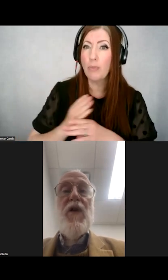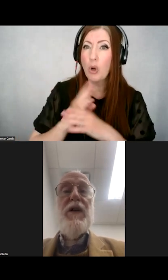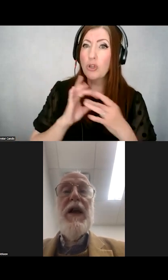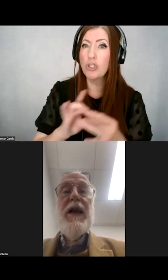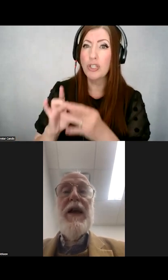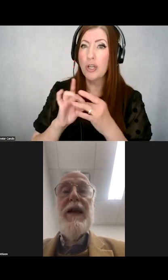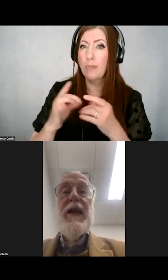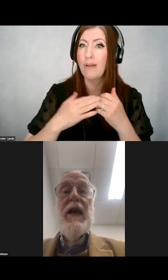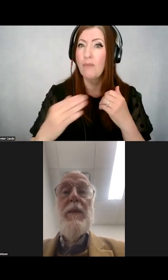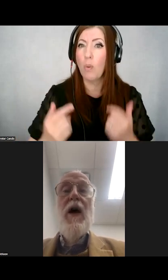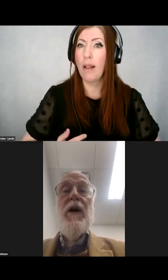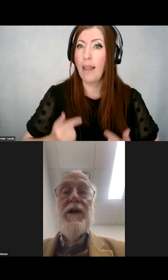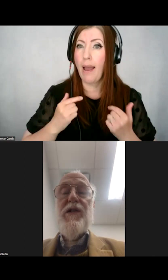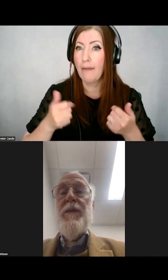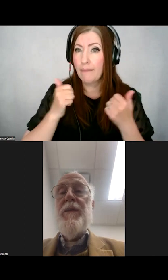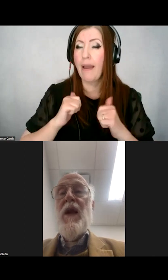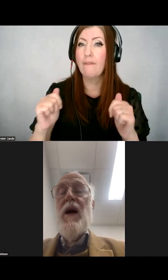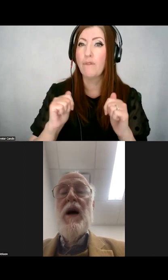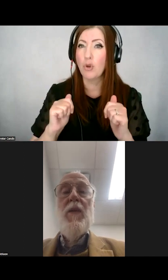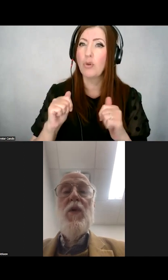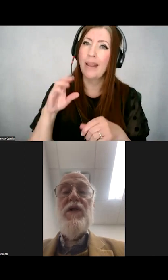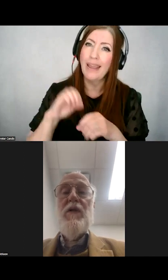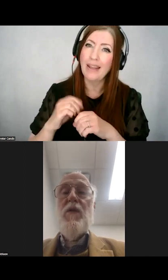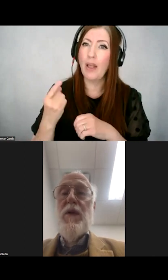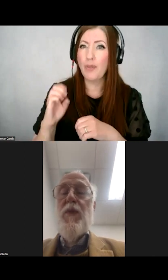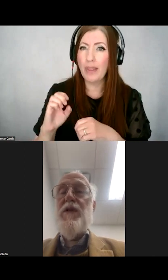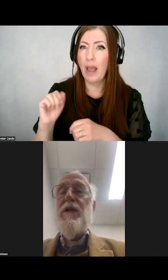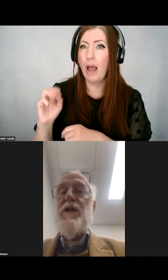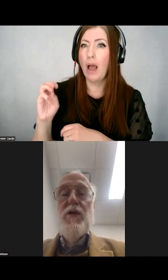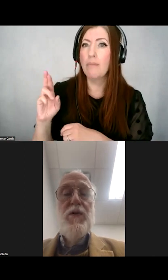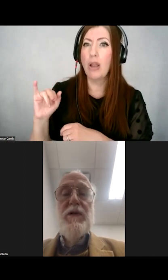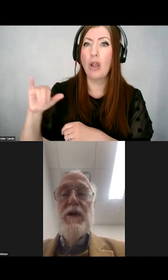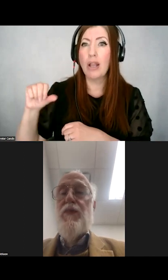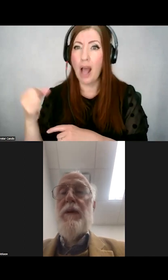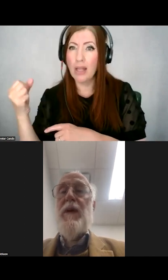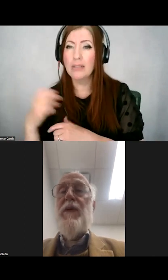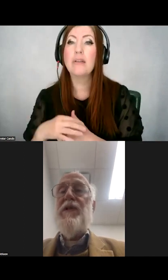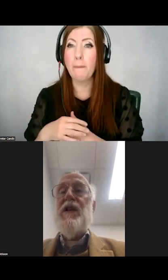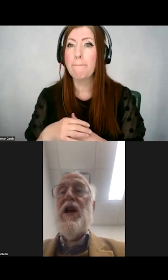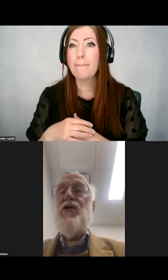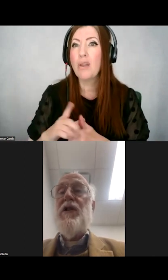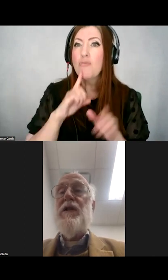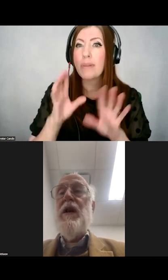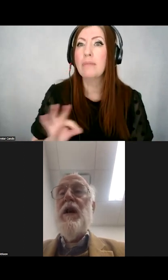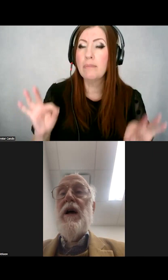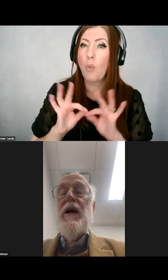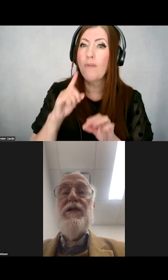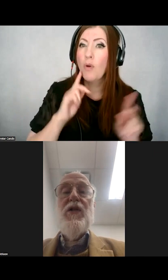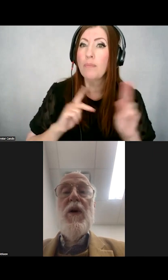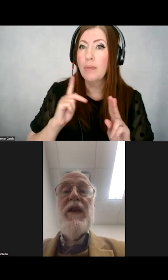Life effort in the Americas, which is important to bring people's